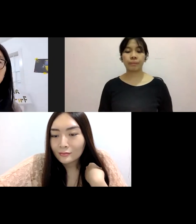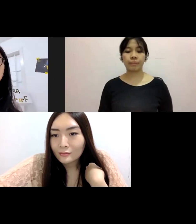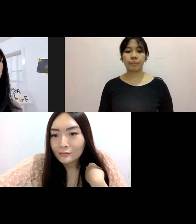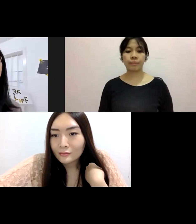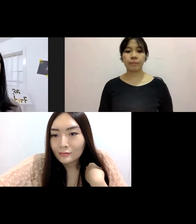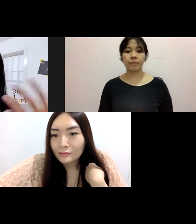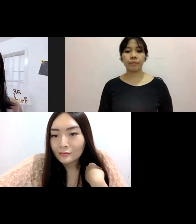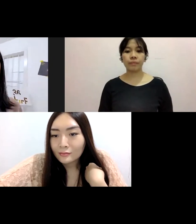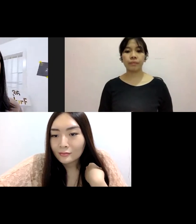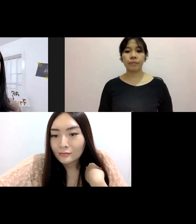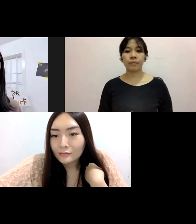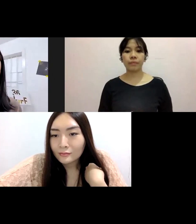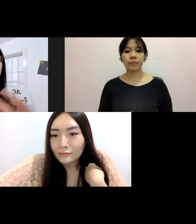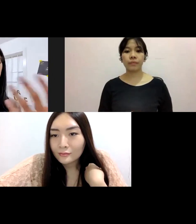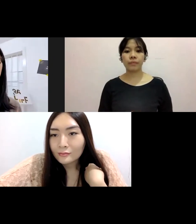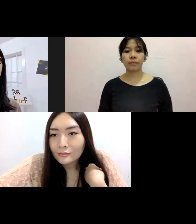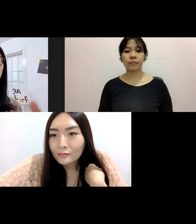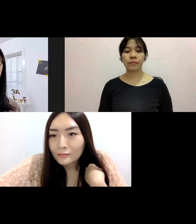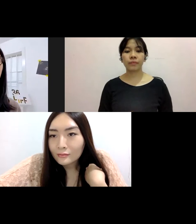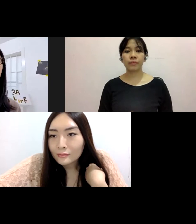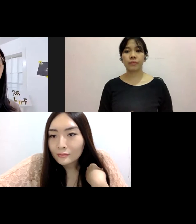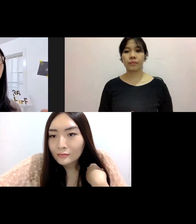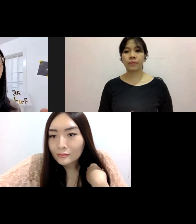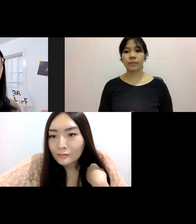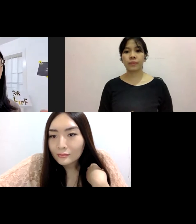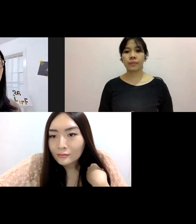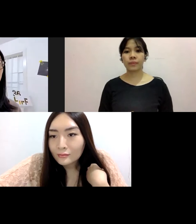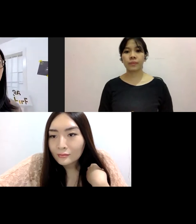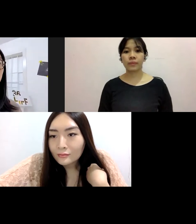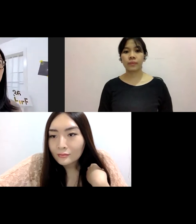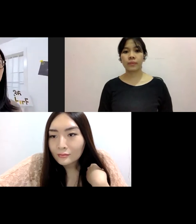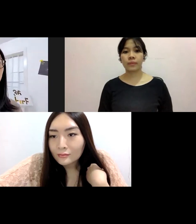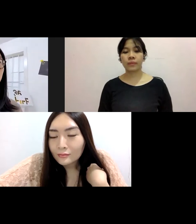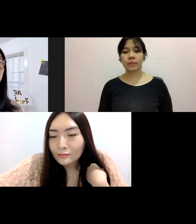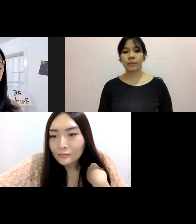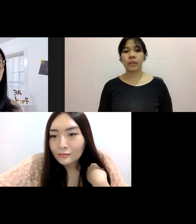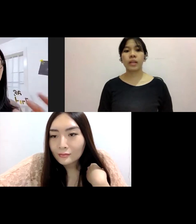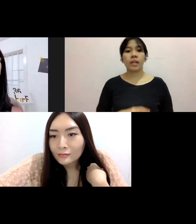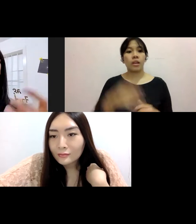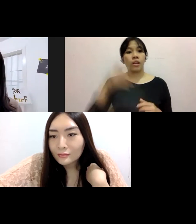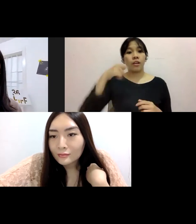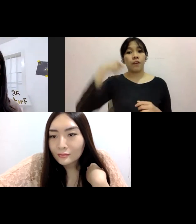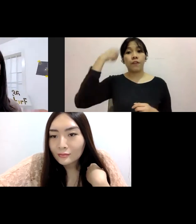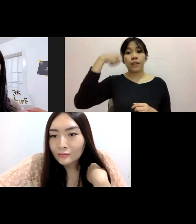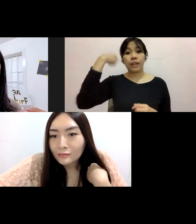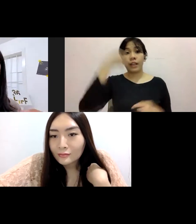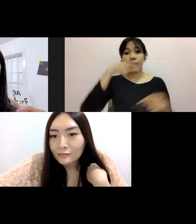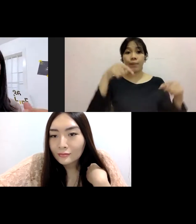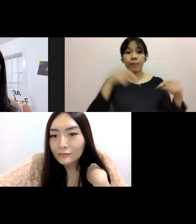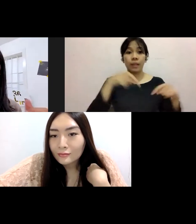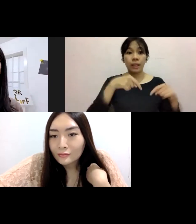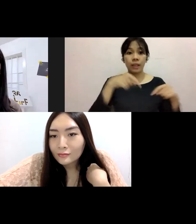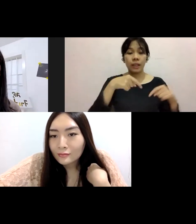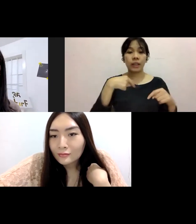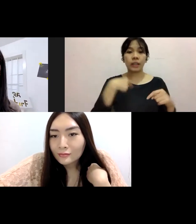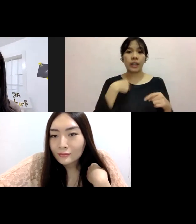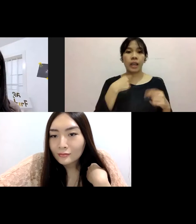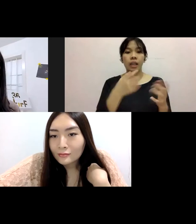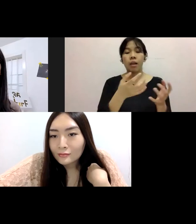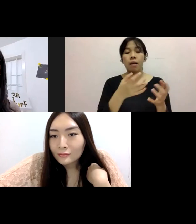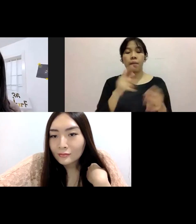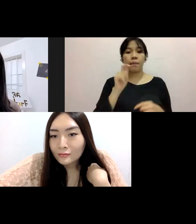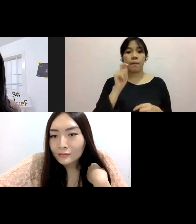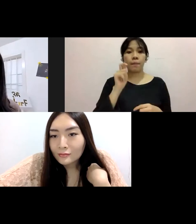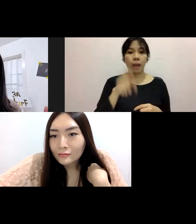for the funding, and then I got the funding, and then I started to actually doing like a proper filming,